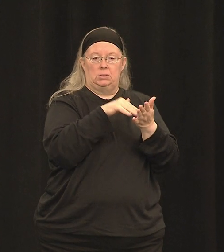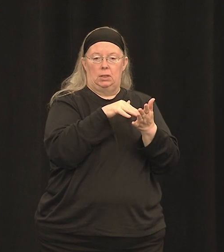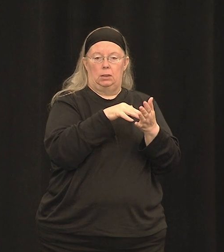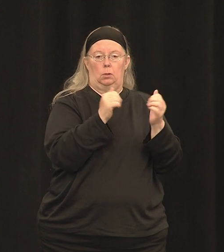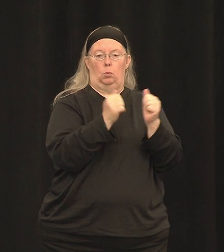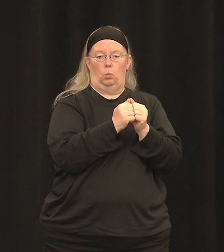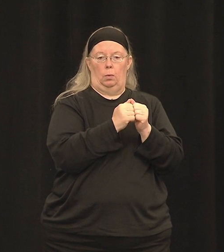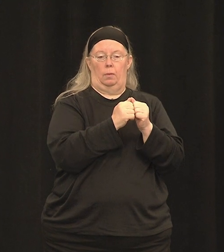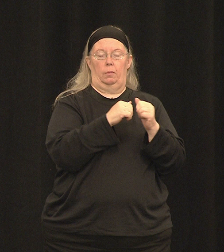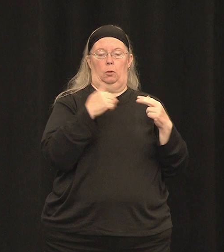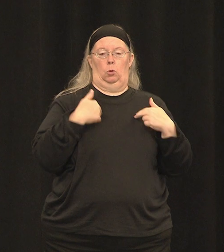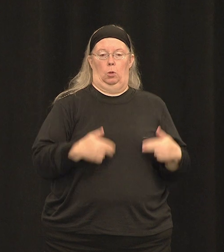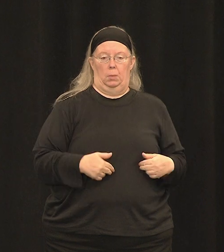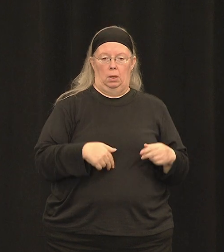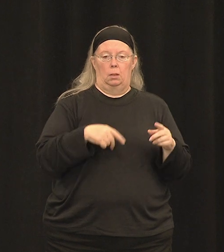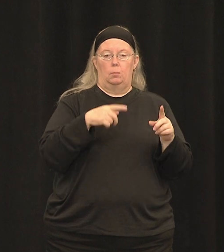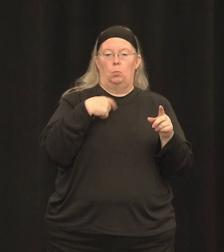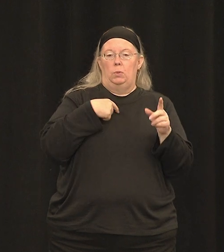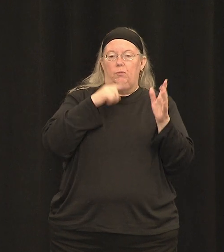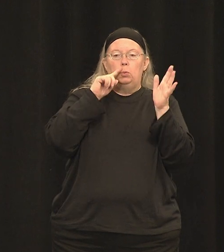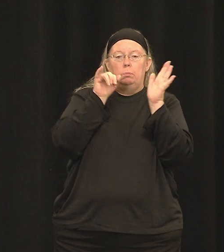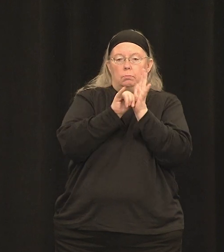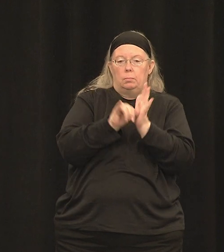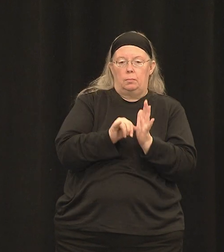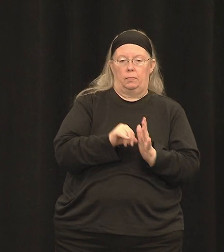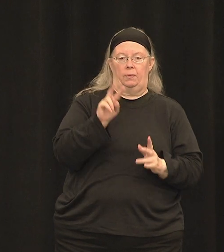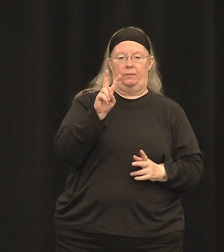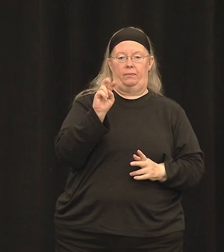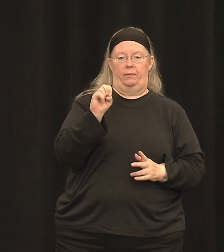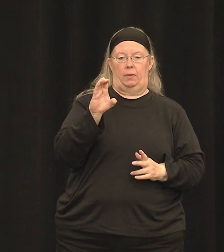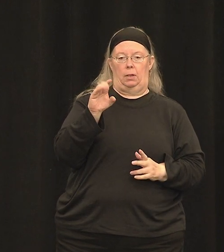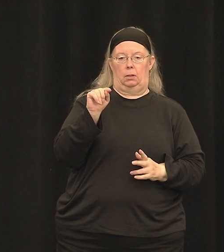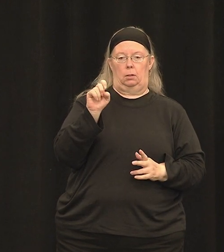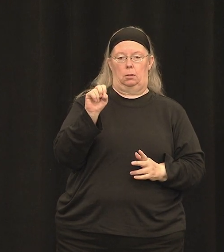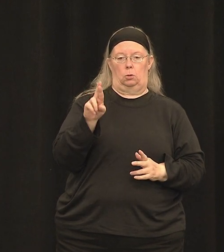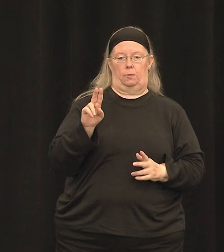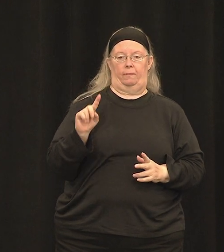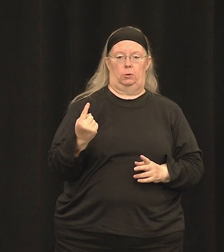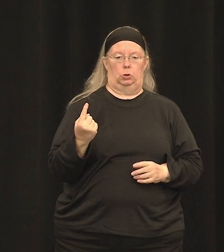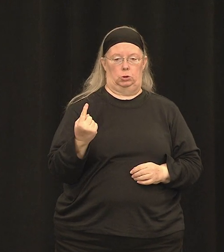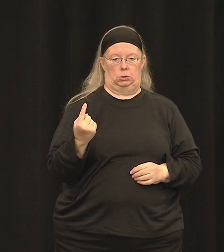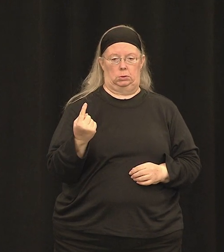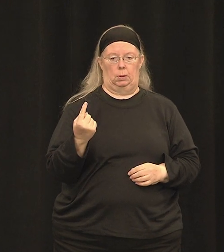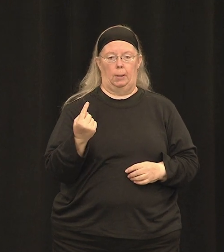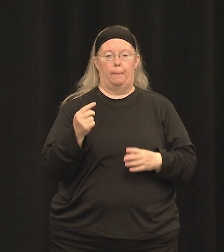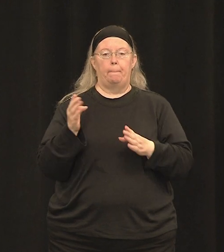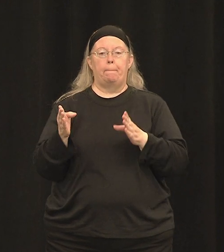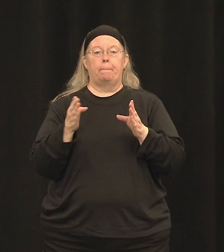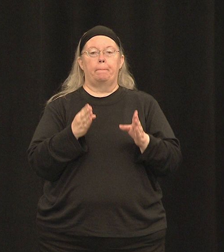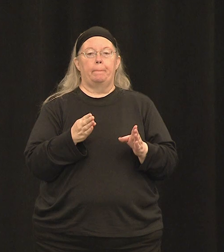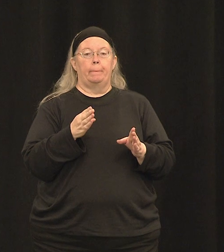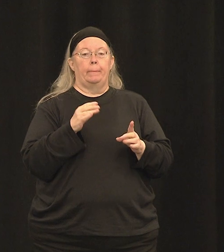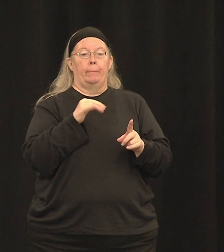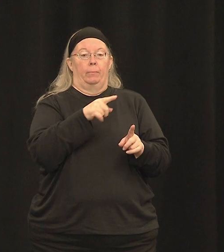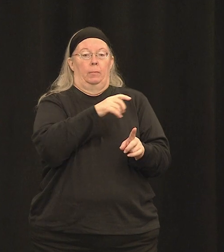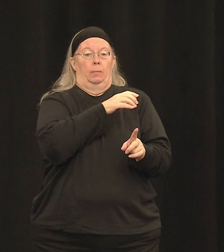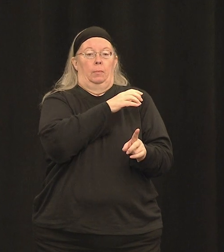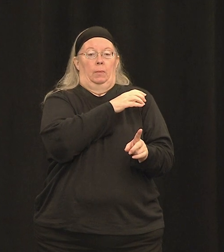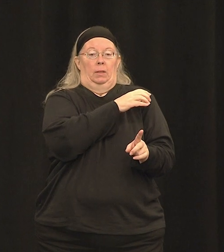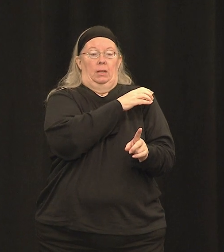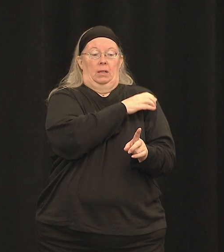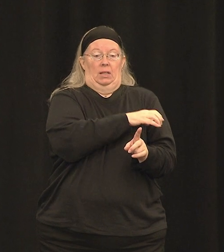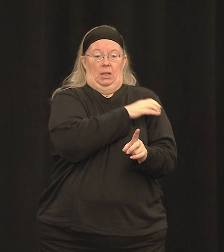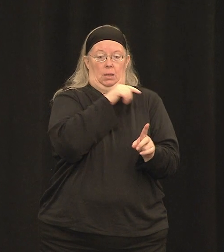are well aware of the valley of death that occurs when preclinical studies move into the clinic. Believe it or not, we are actually